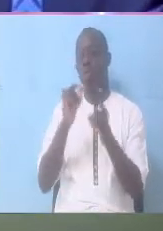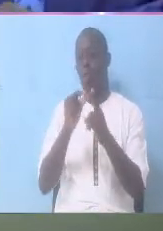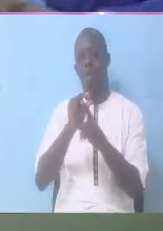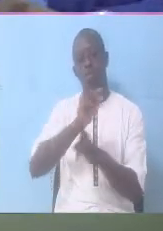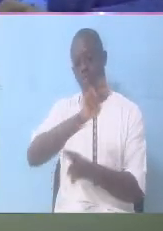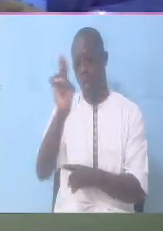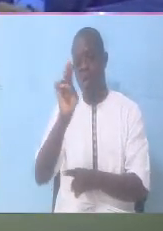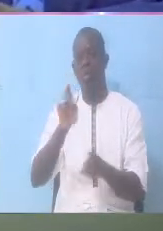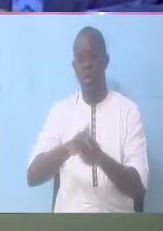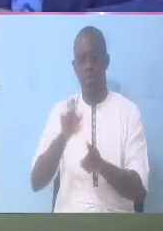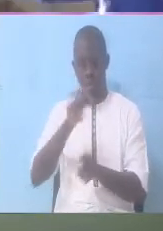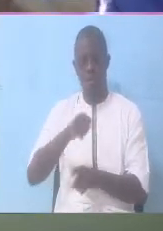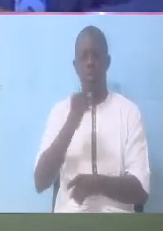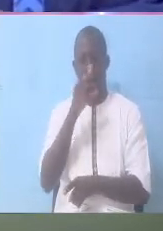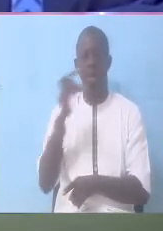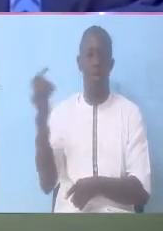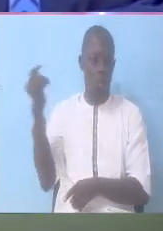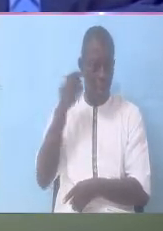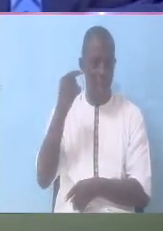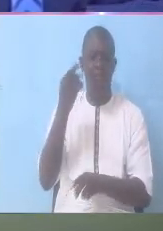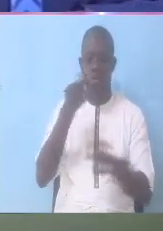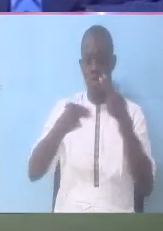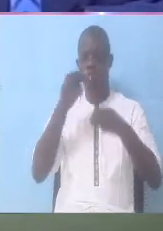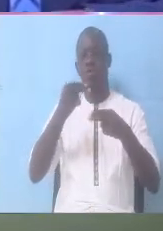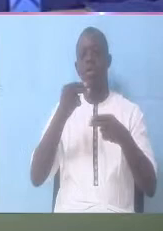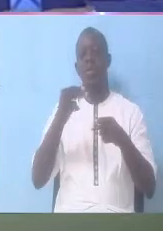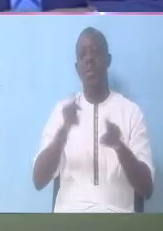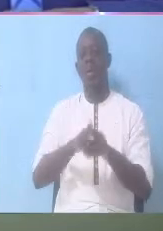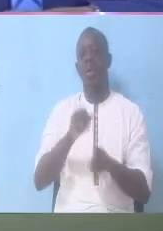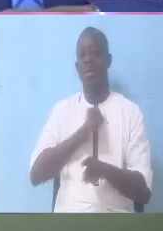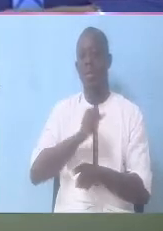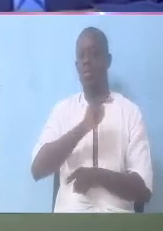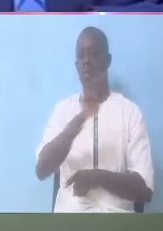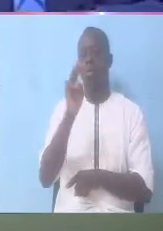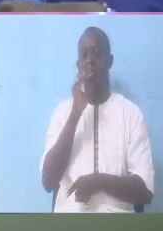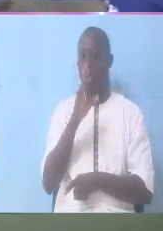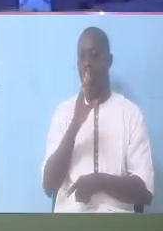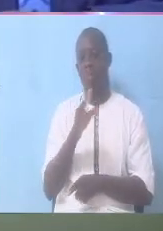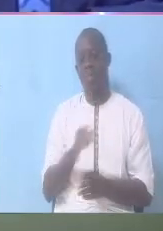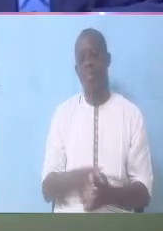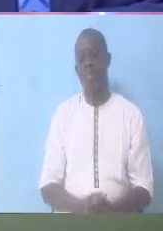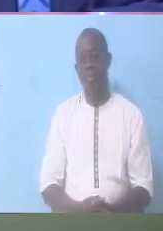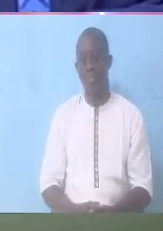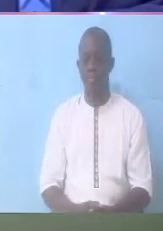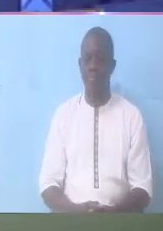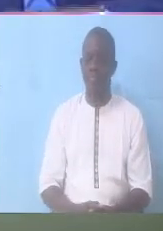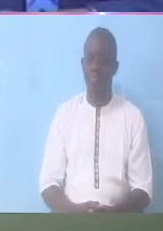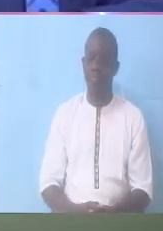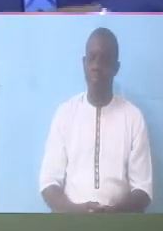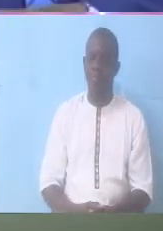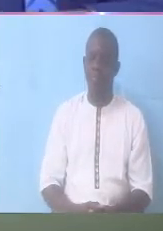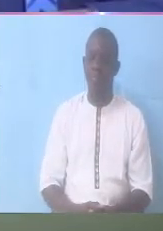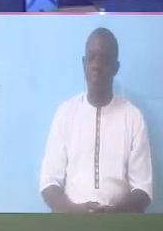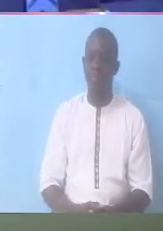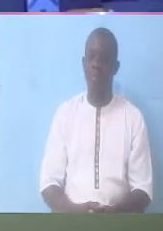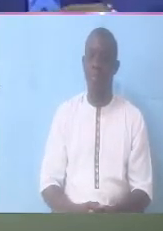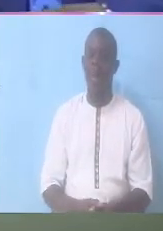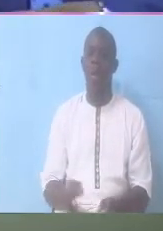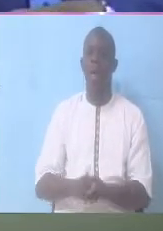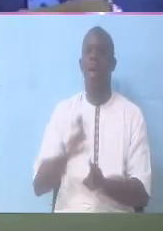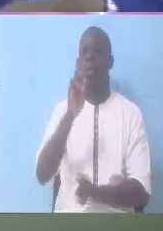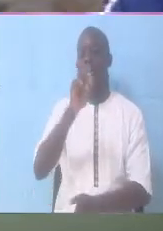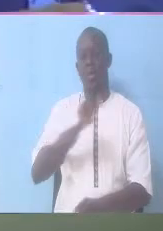to Nekalol Filile. Okay. Don't get me. He did say Nekalol Filile. Yes. But he also told you